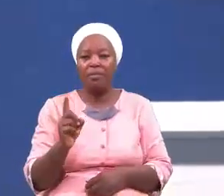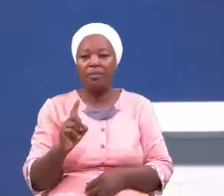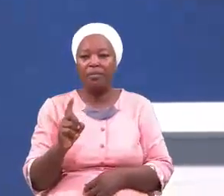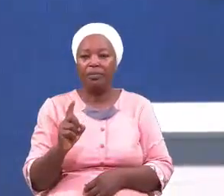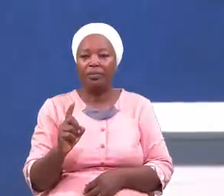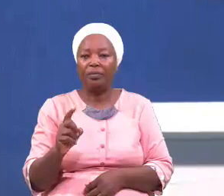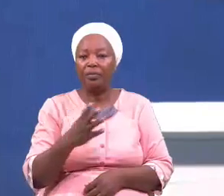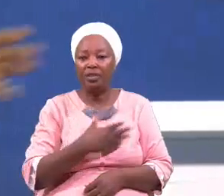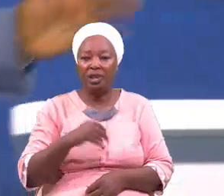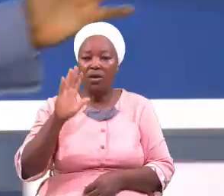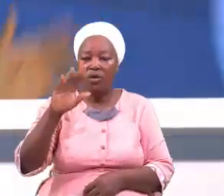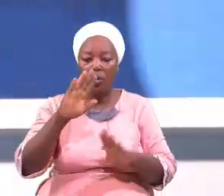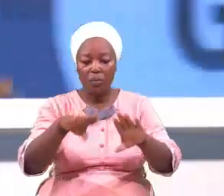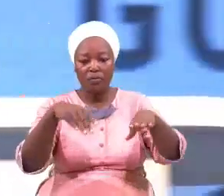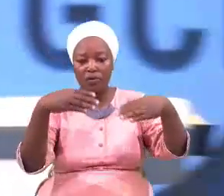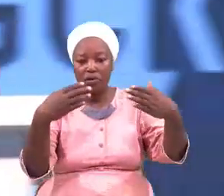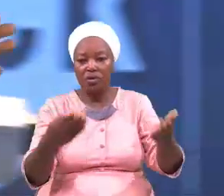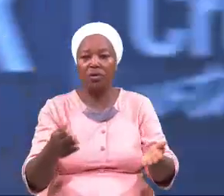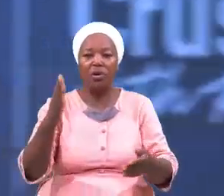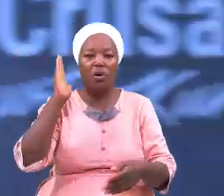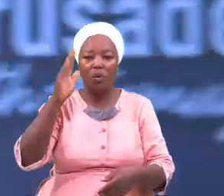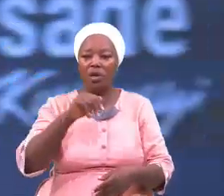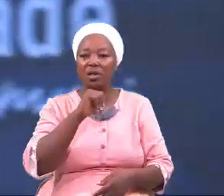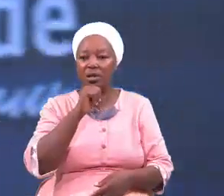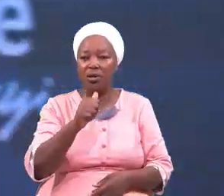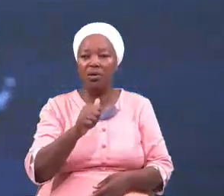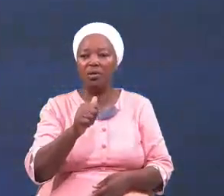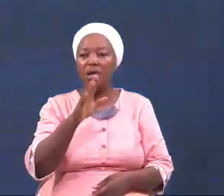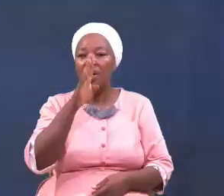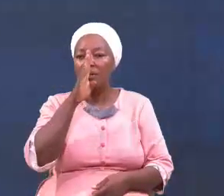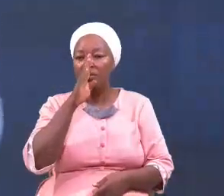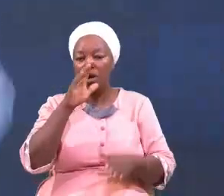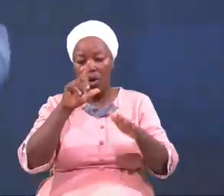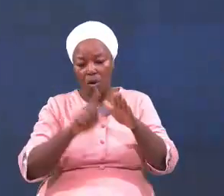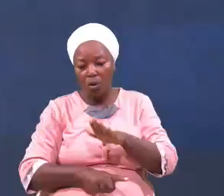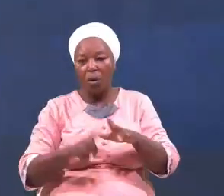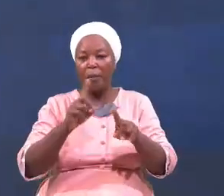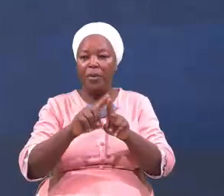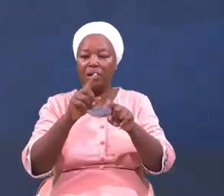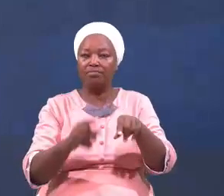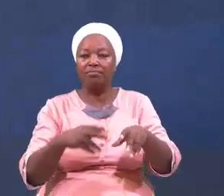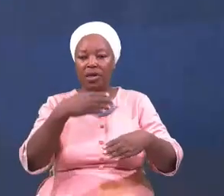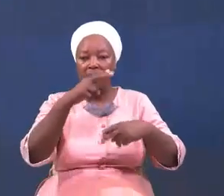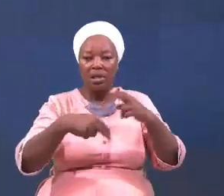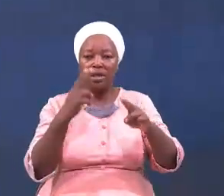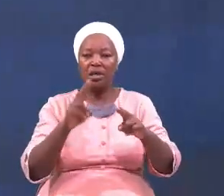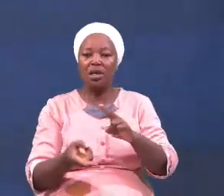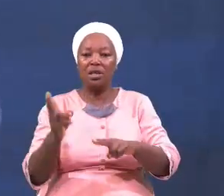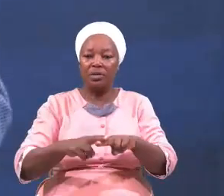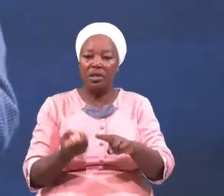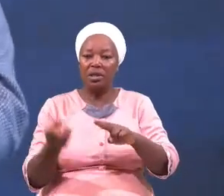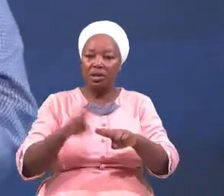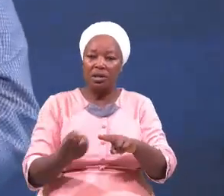And your provision will not be diminished. It will be going on and on and on.